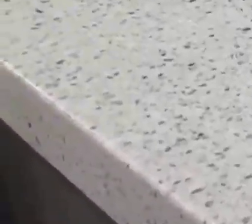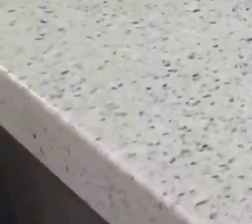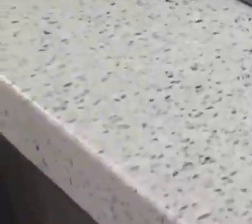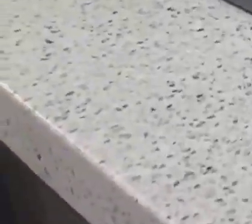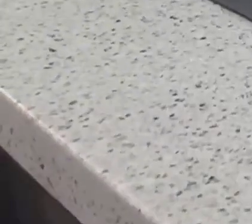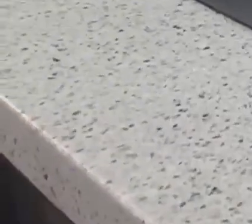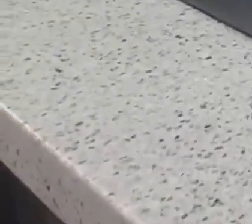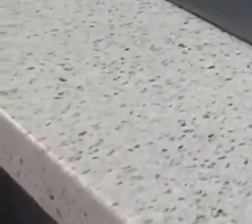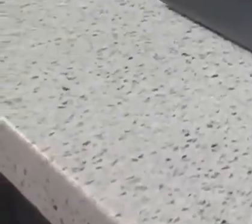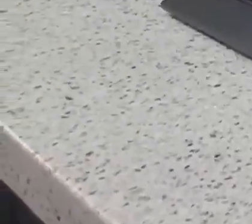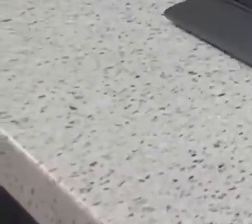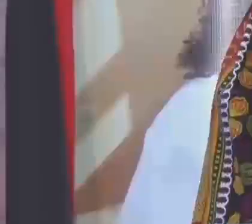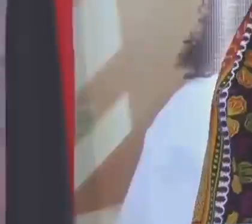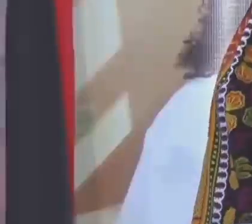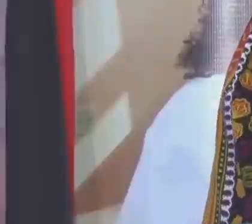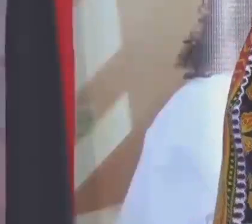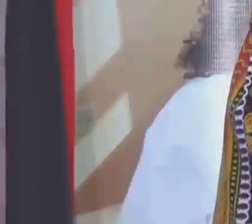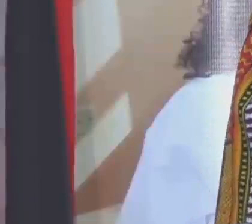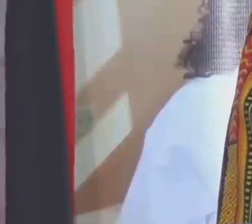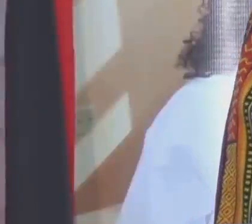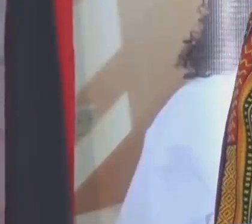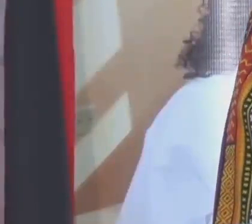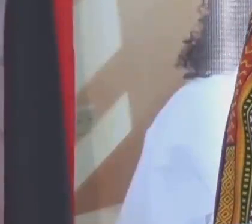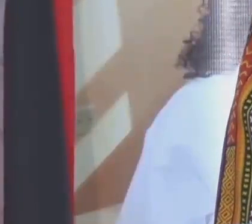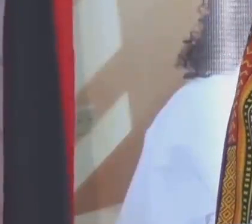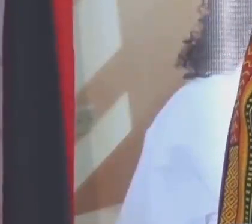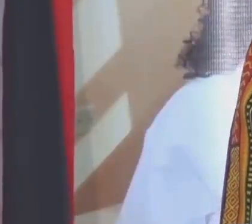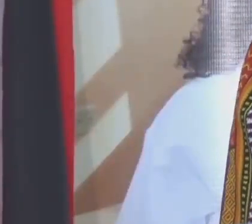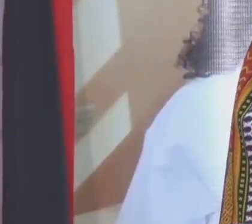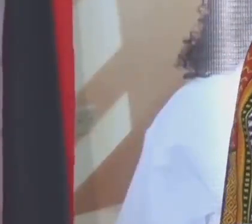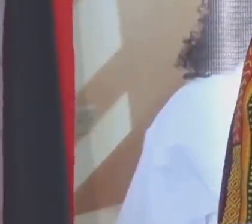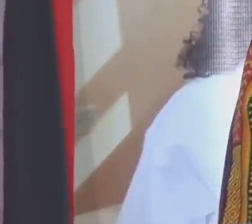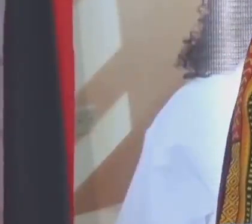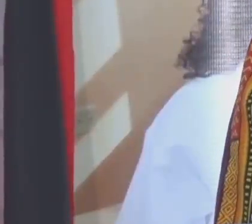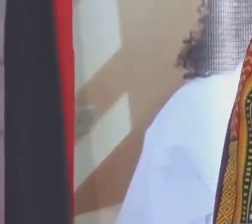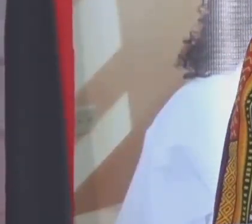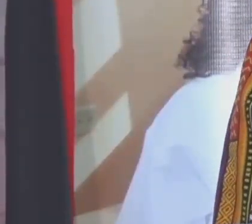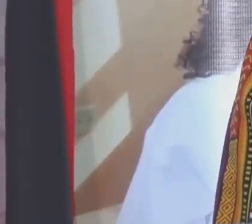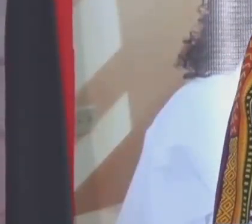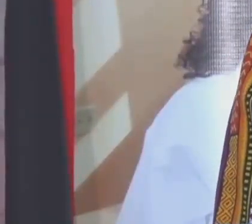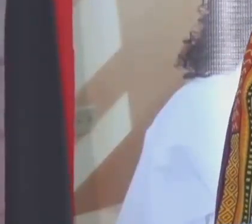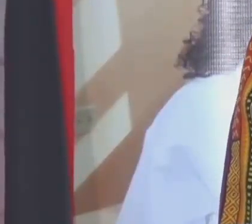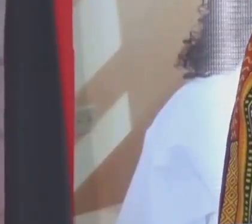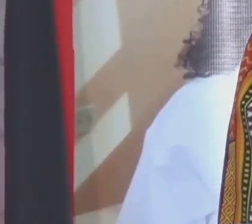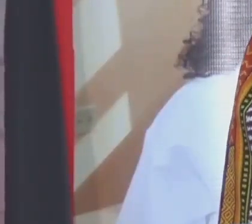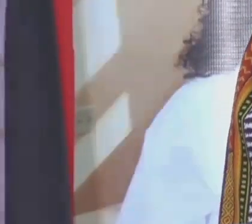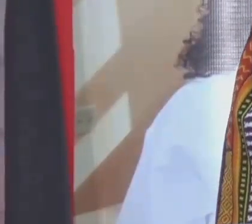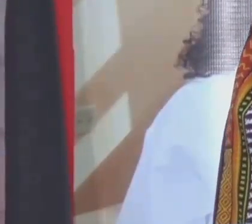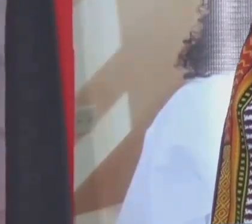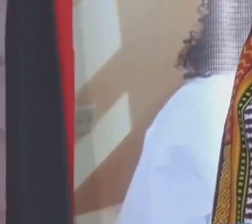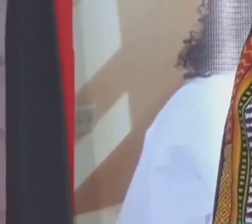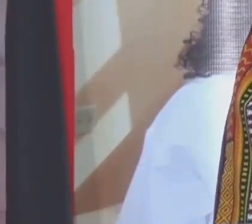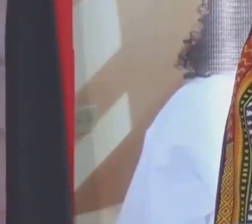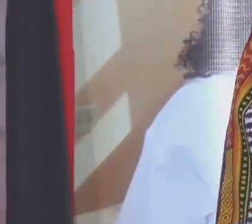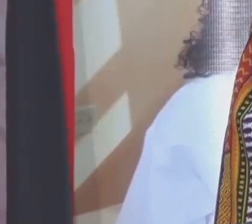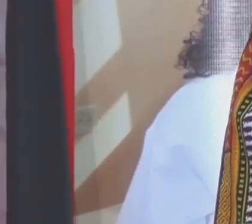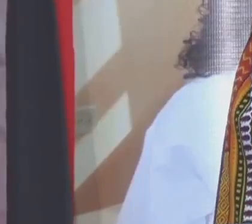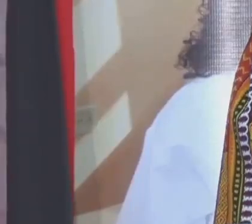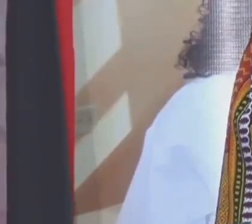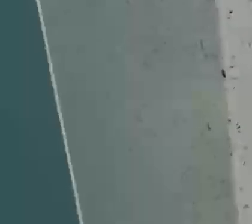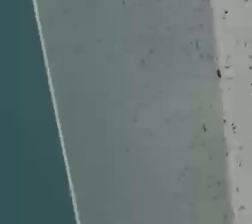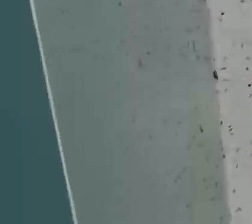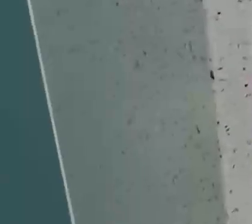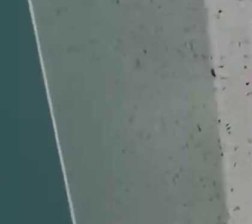was emergency mode because we had to close schools to prevent the spread of the virus, and we knew that we